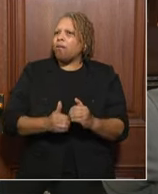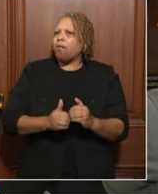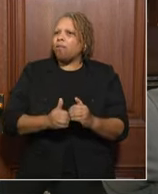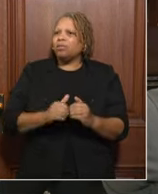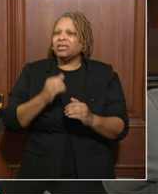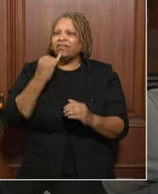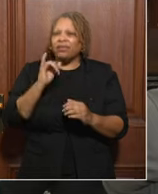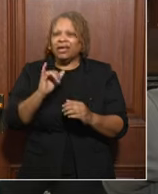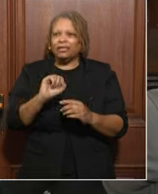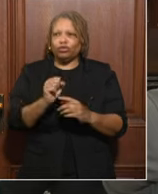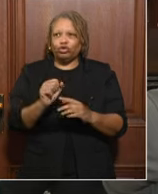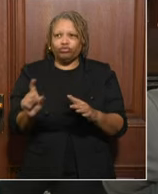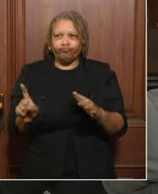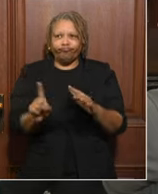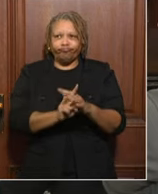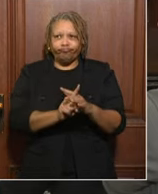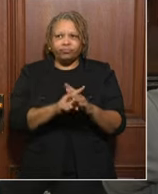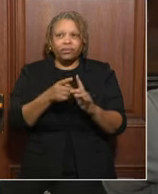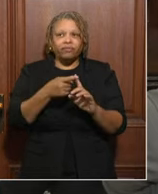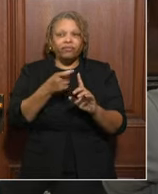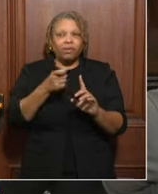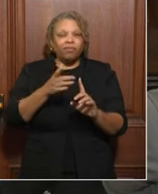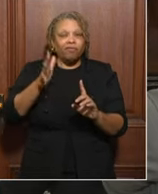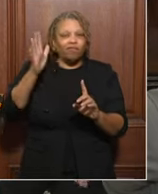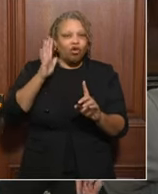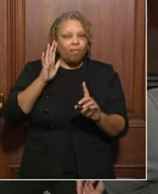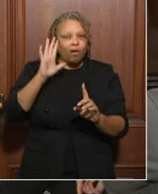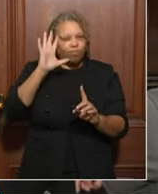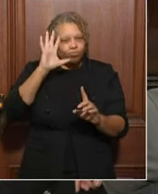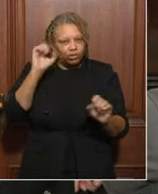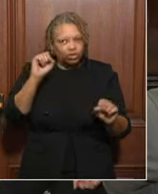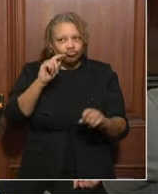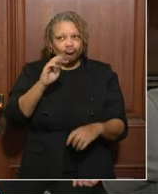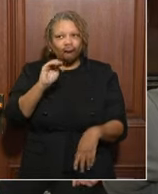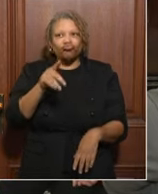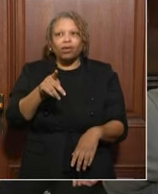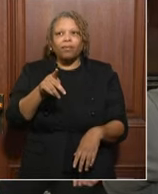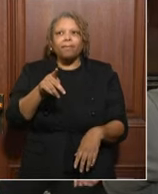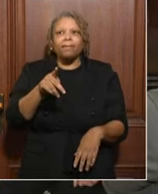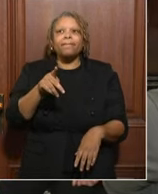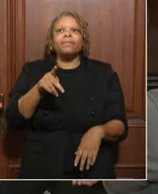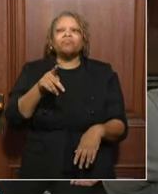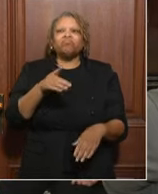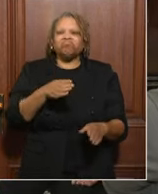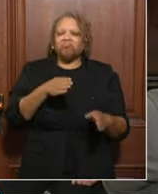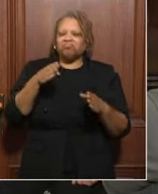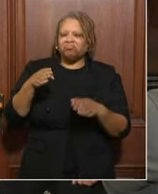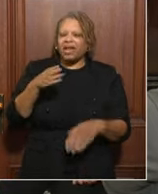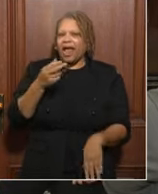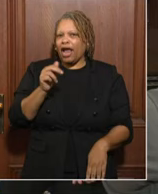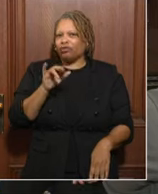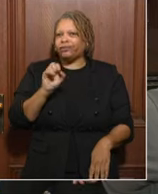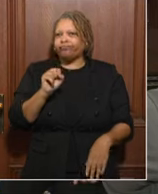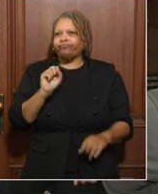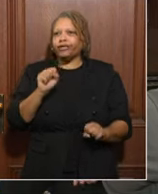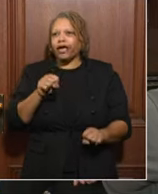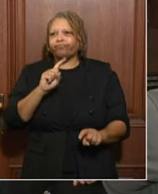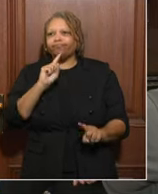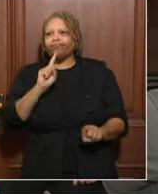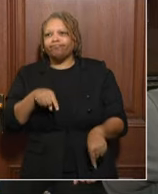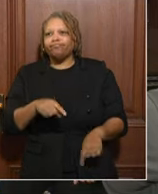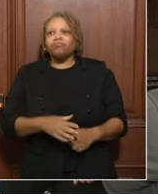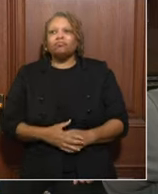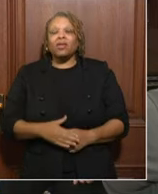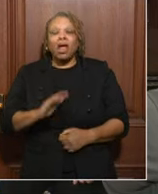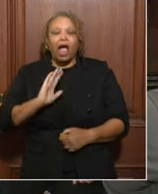Trump wins, or if Kamala Harris wins? Well, I think that our preparations, the first thing that in